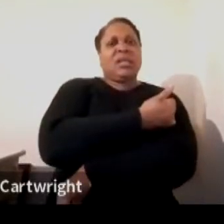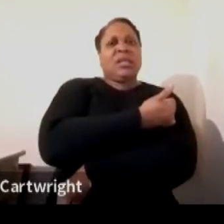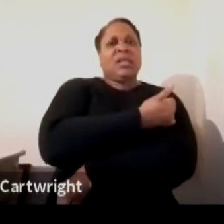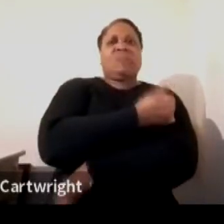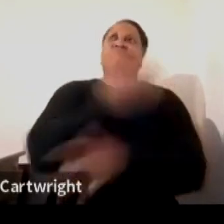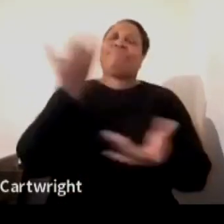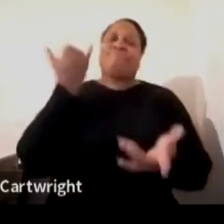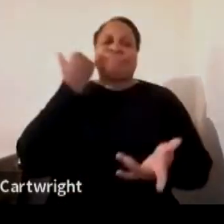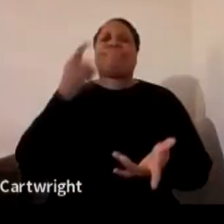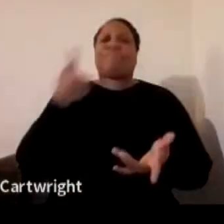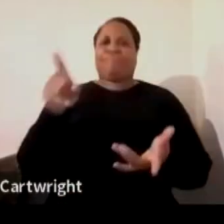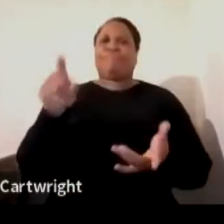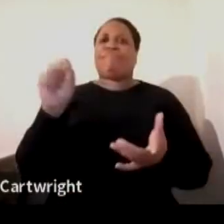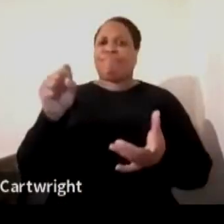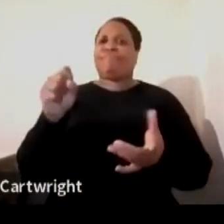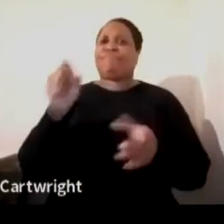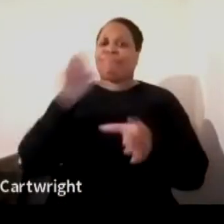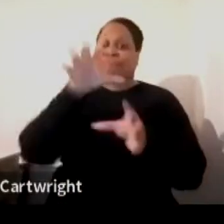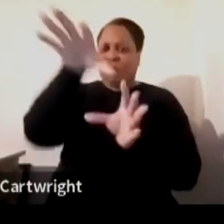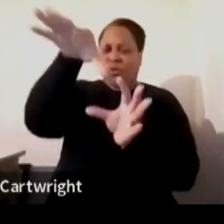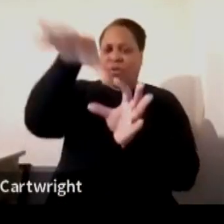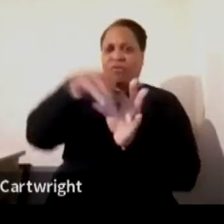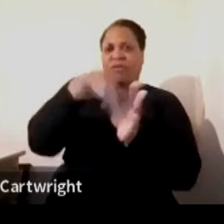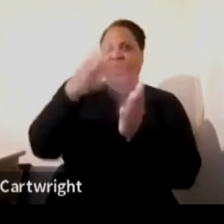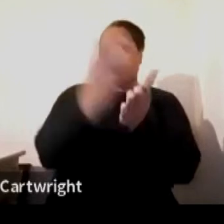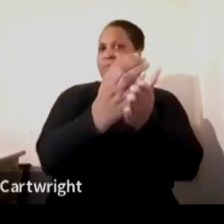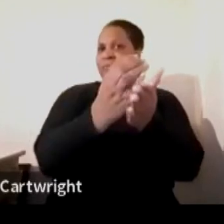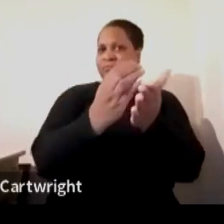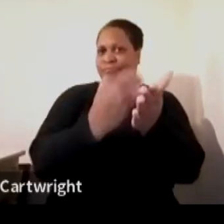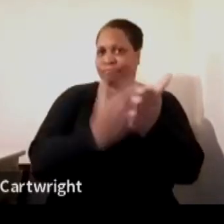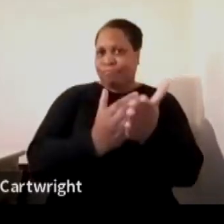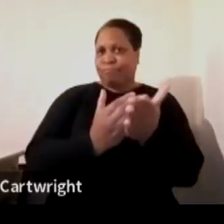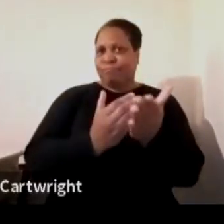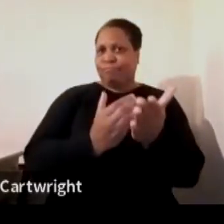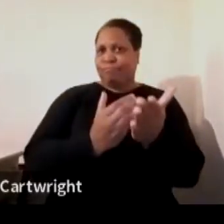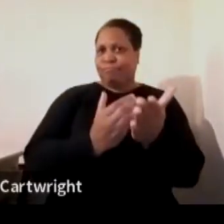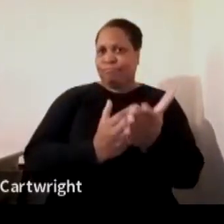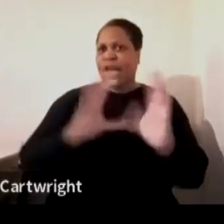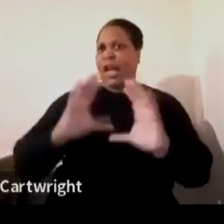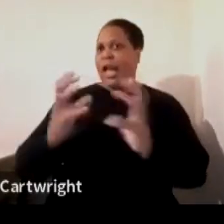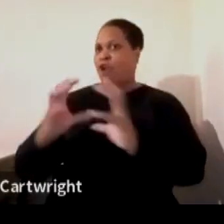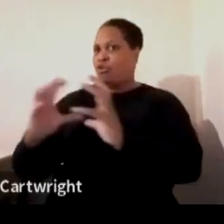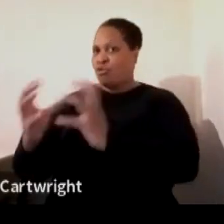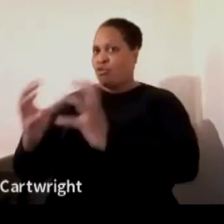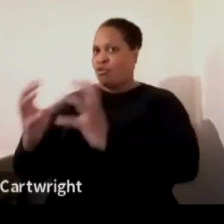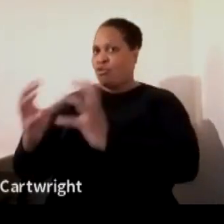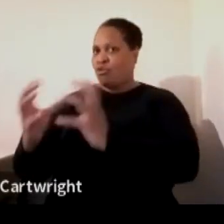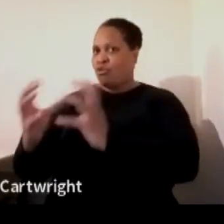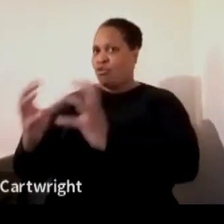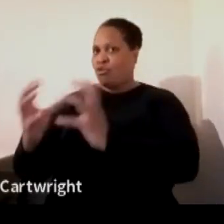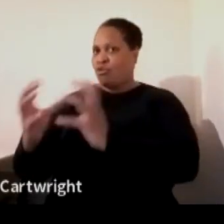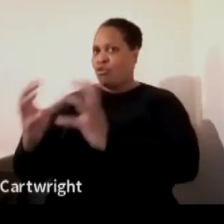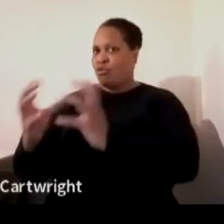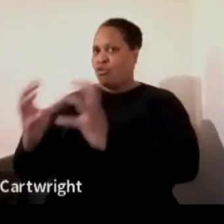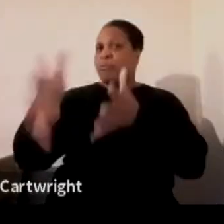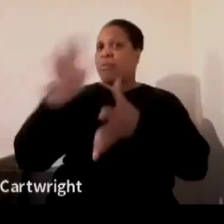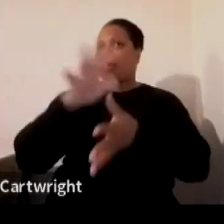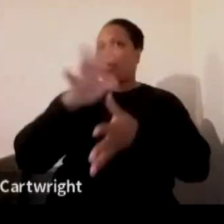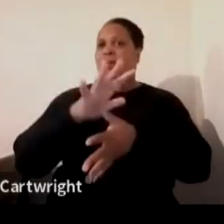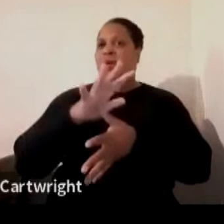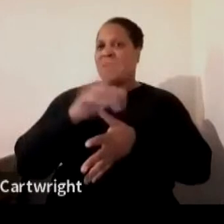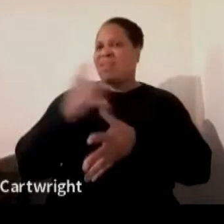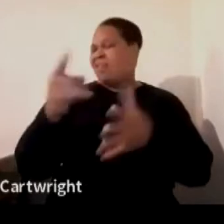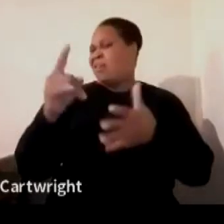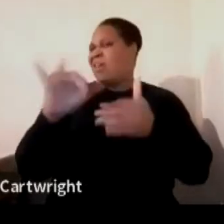eligible and fits into the prioritization categories, how can they register to be